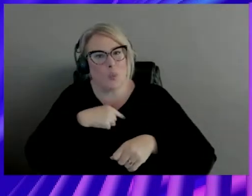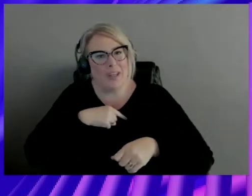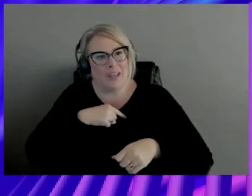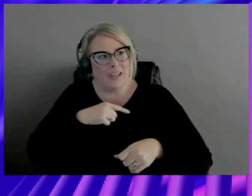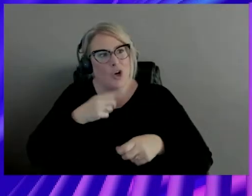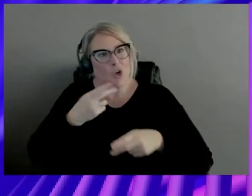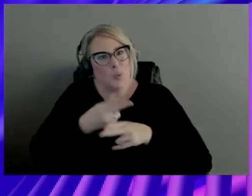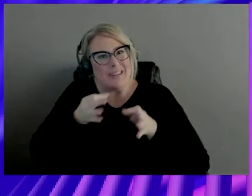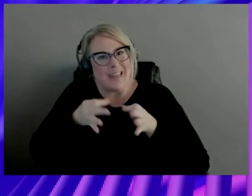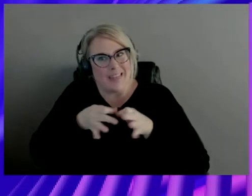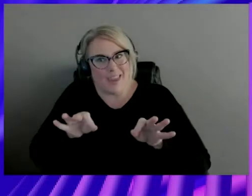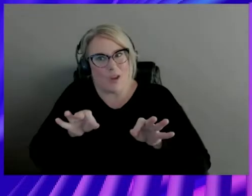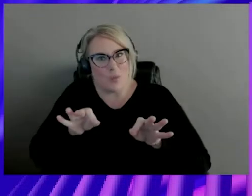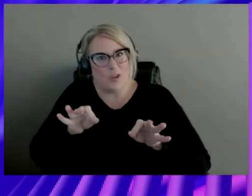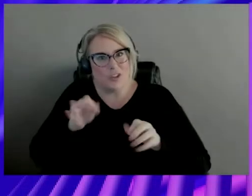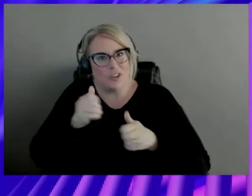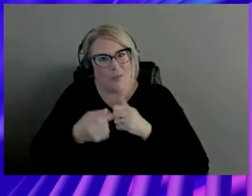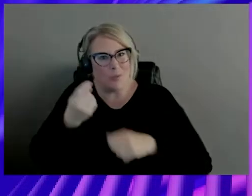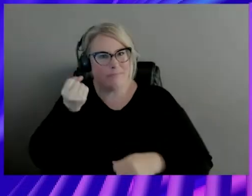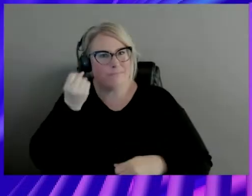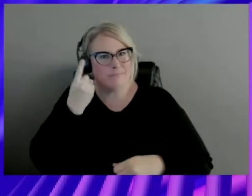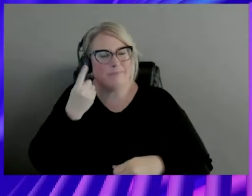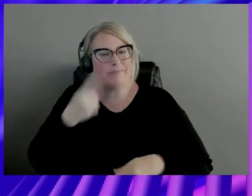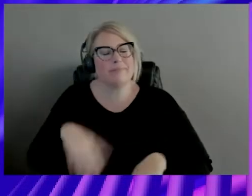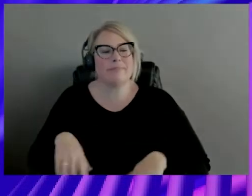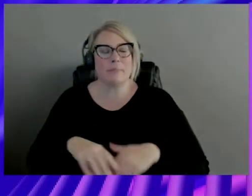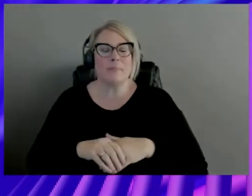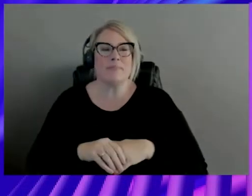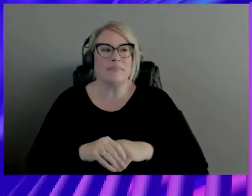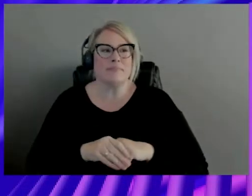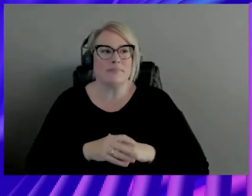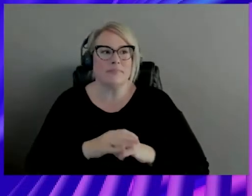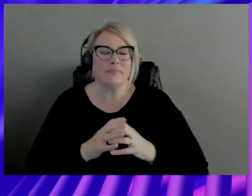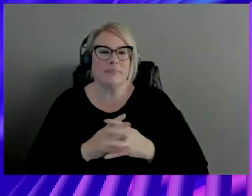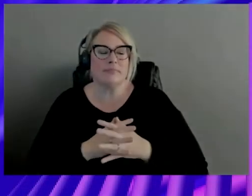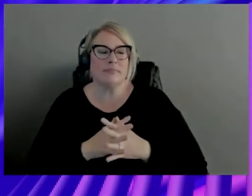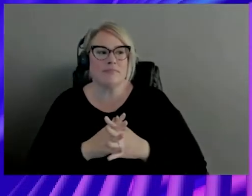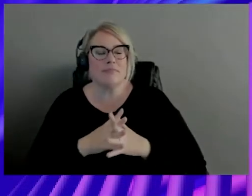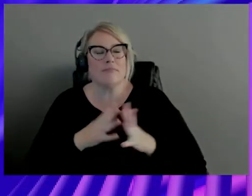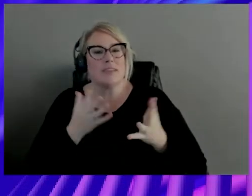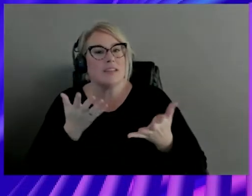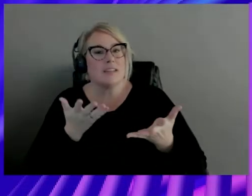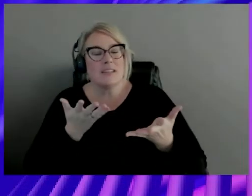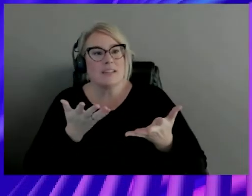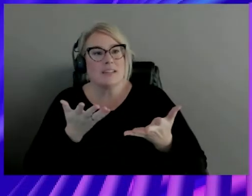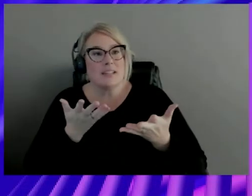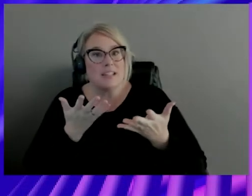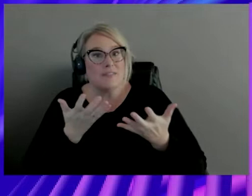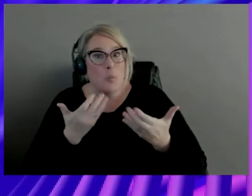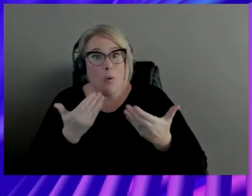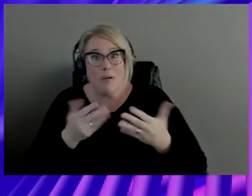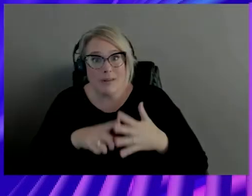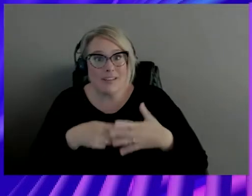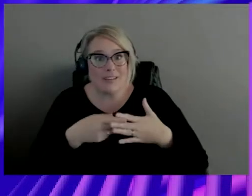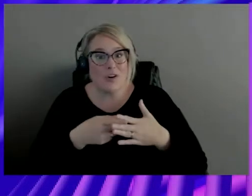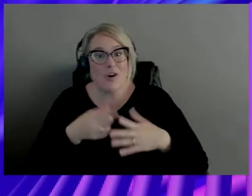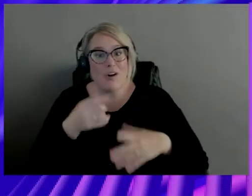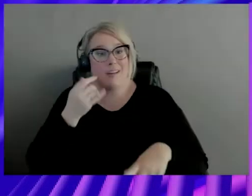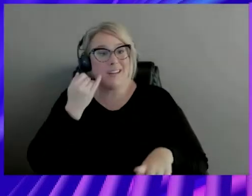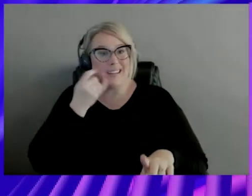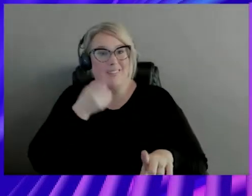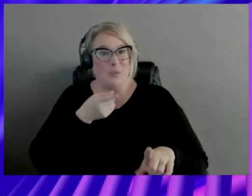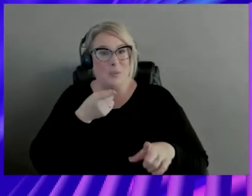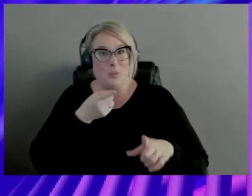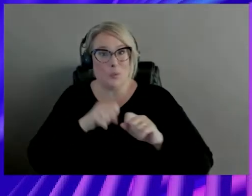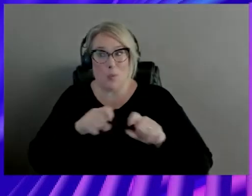about, and also, like, if you want to just get started, like, definitely if you're deploying from Visual